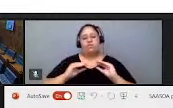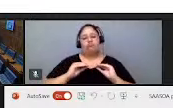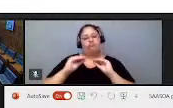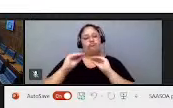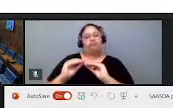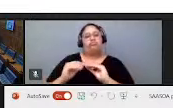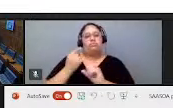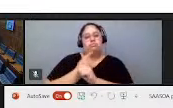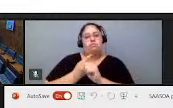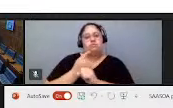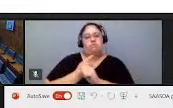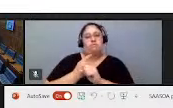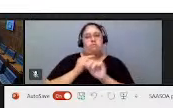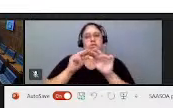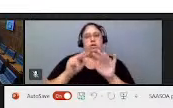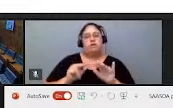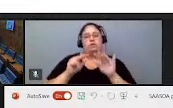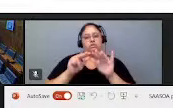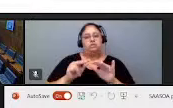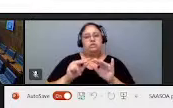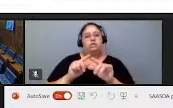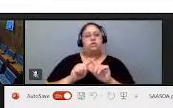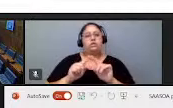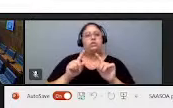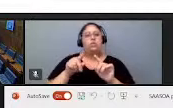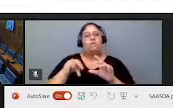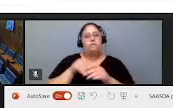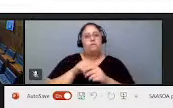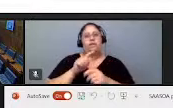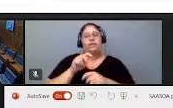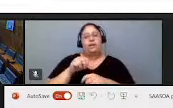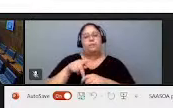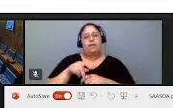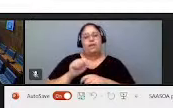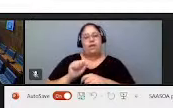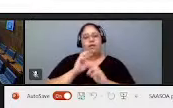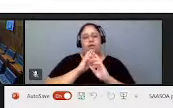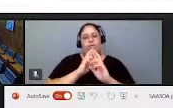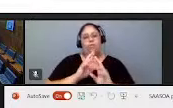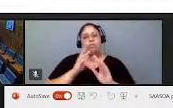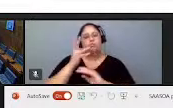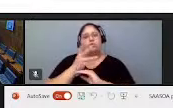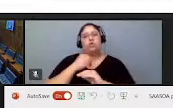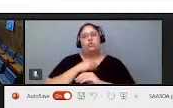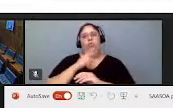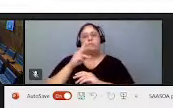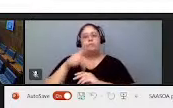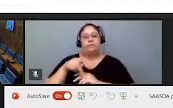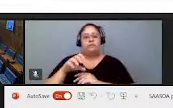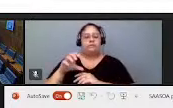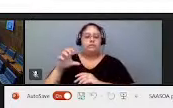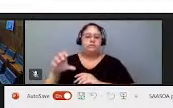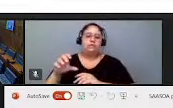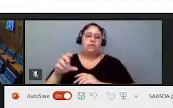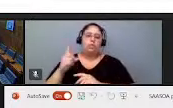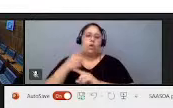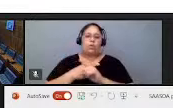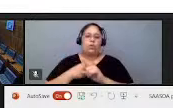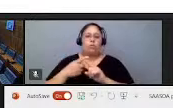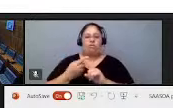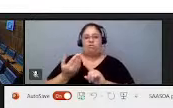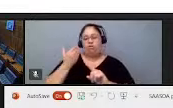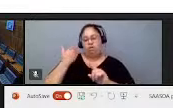been 18 and that's according to the tnpa report that was presented to the PCC um about a week and a